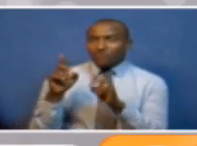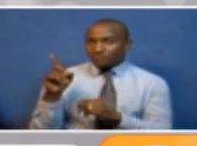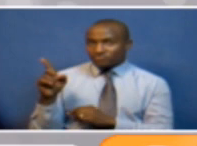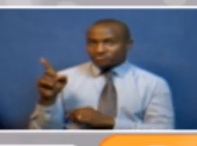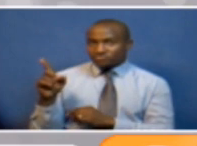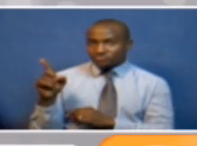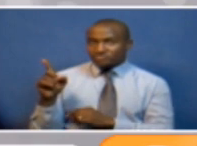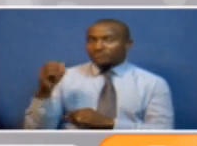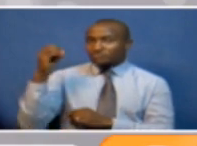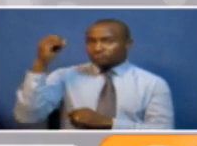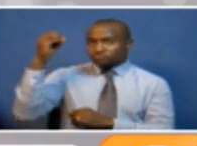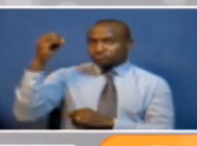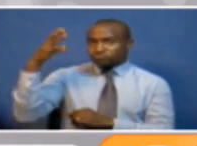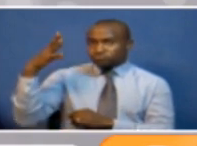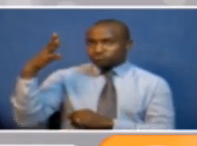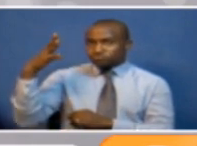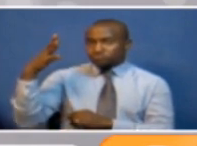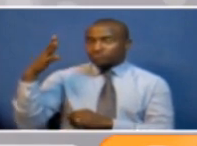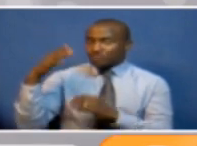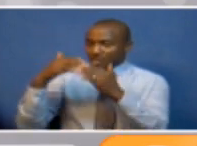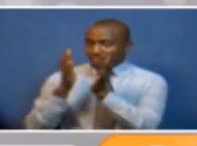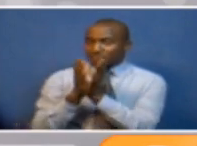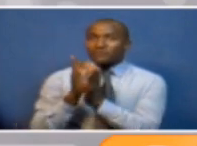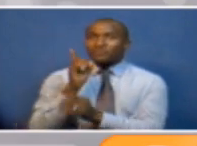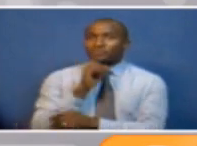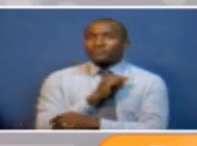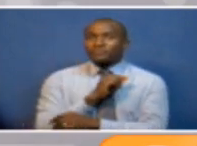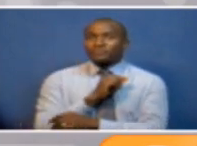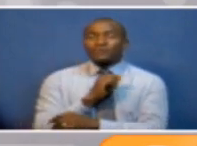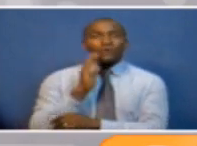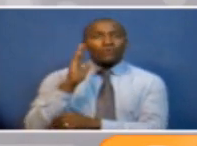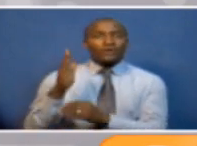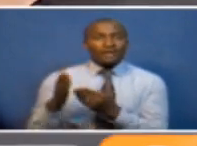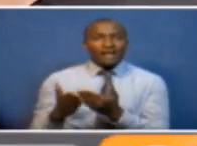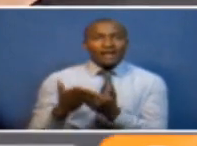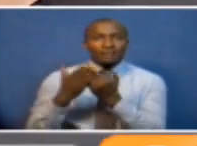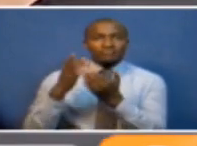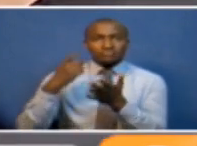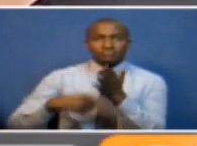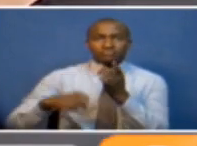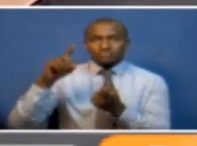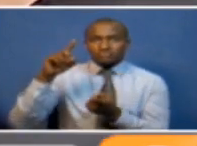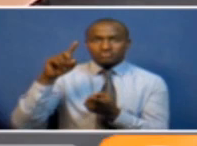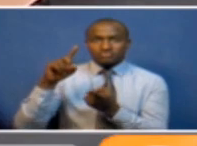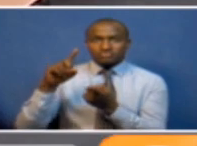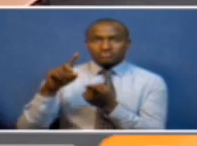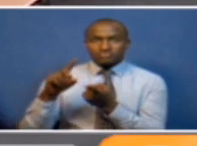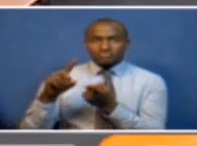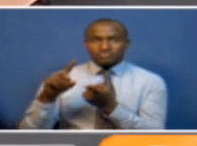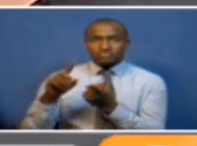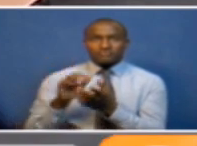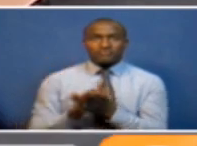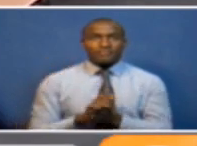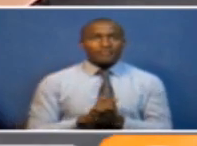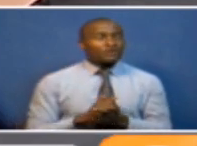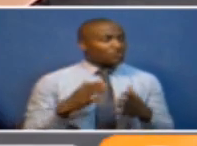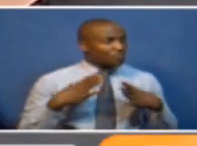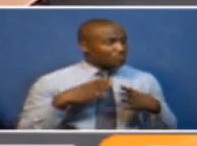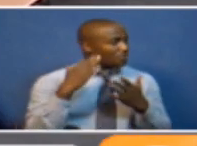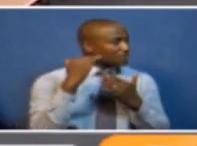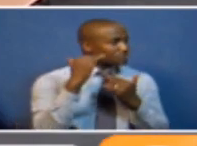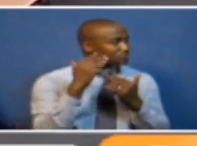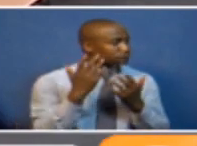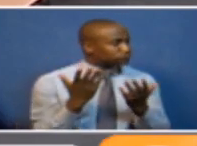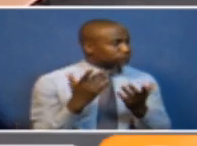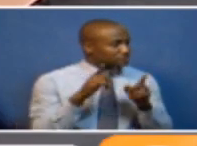getting completed is different from the power bills, but it will help to bring down the bills. So what reprieve can consumers expect, like